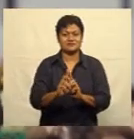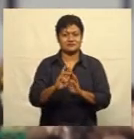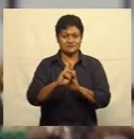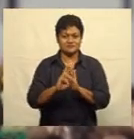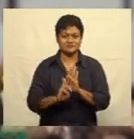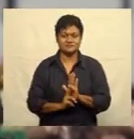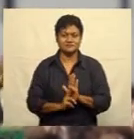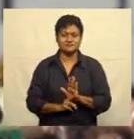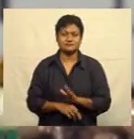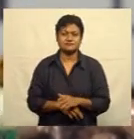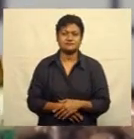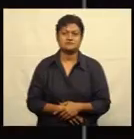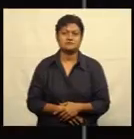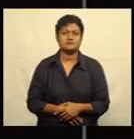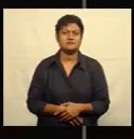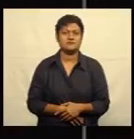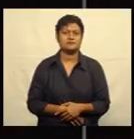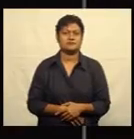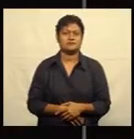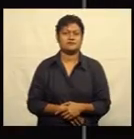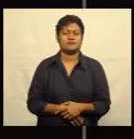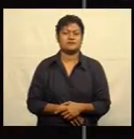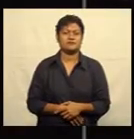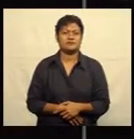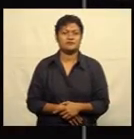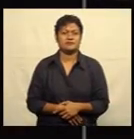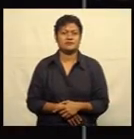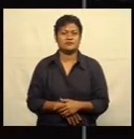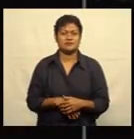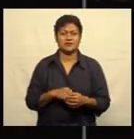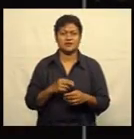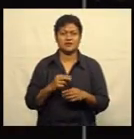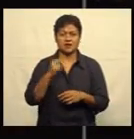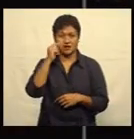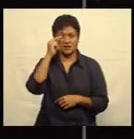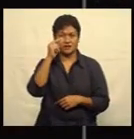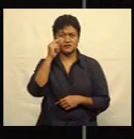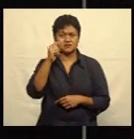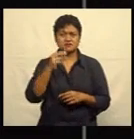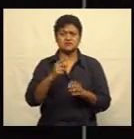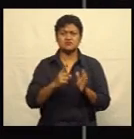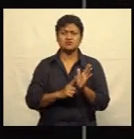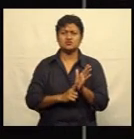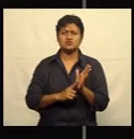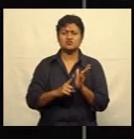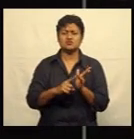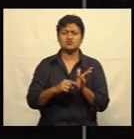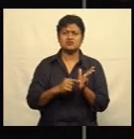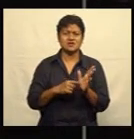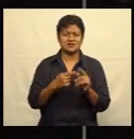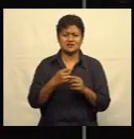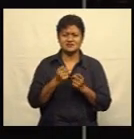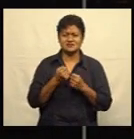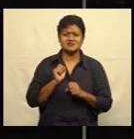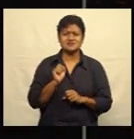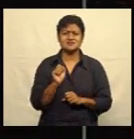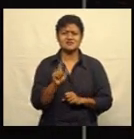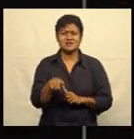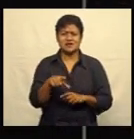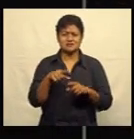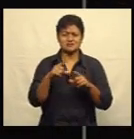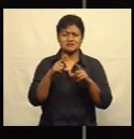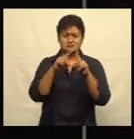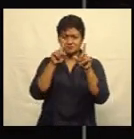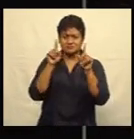Naikaso, FBC News. Congo national Henry Lusaka apparently sent pictures of lifeless Jennifer